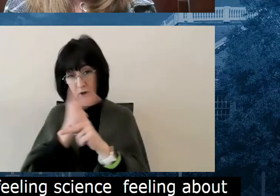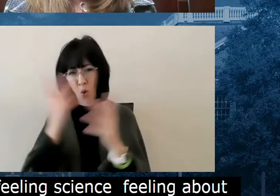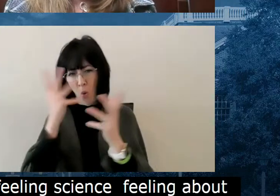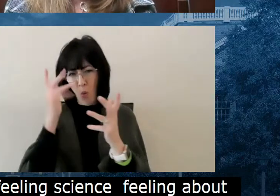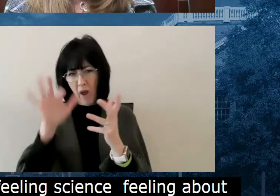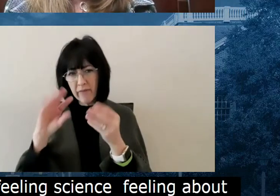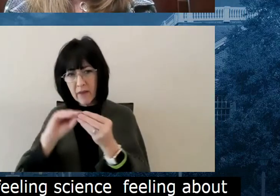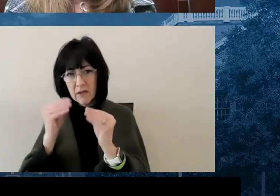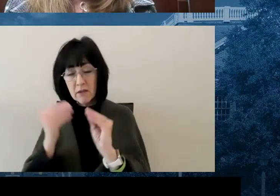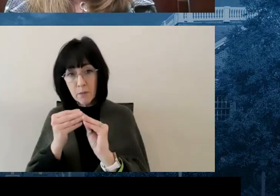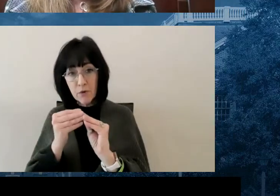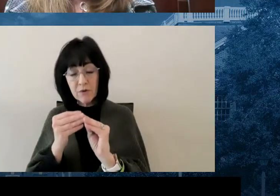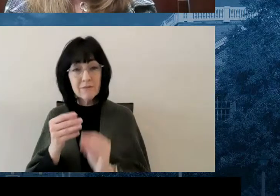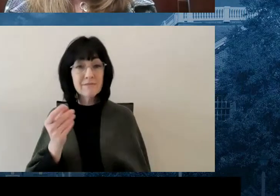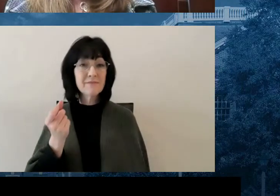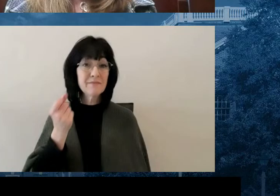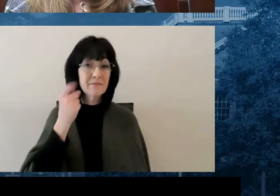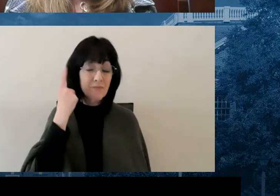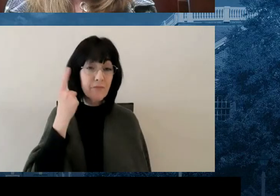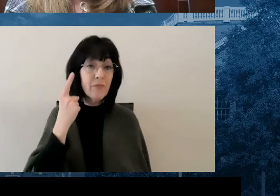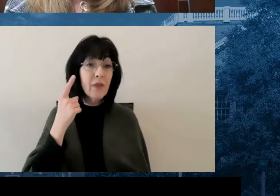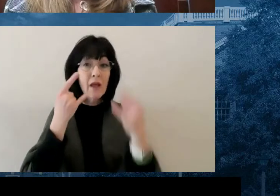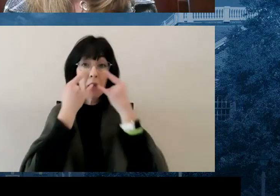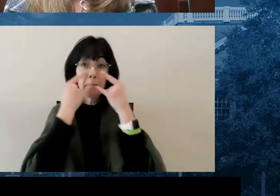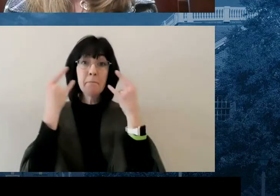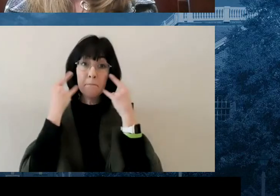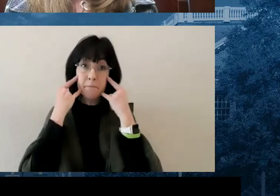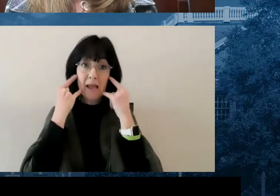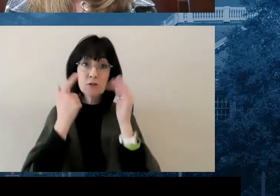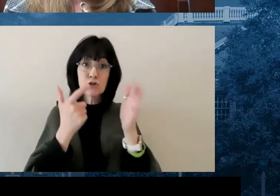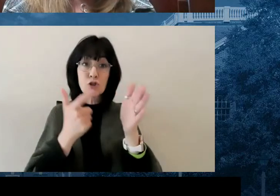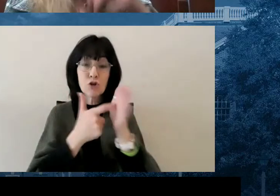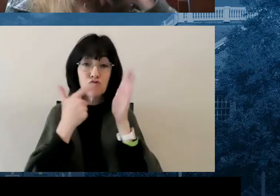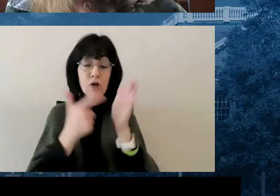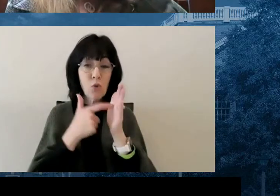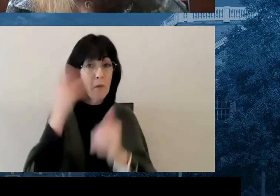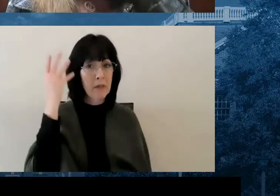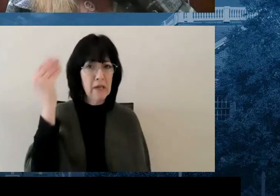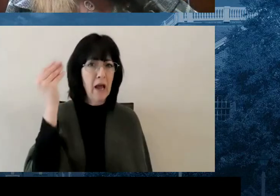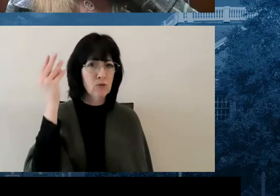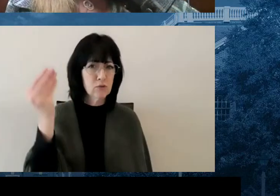loosening significantly mask wearing requirements outdoors, as